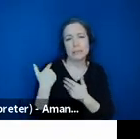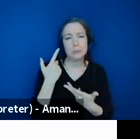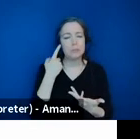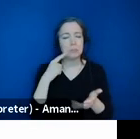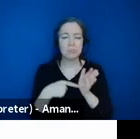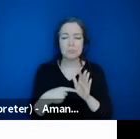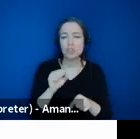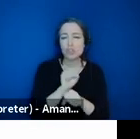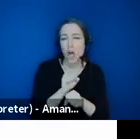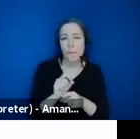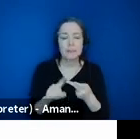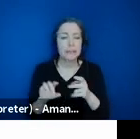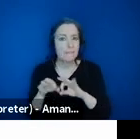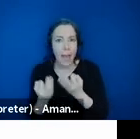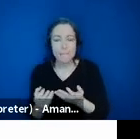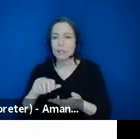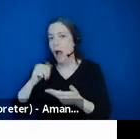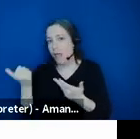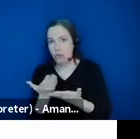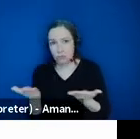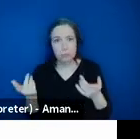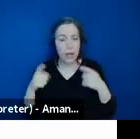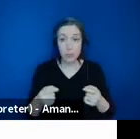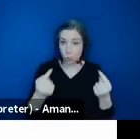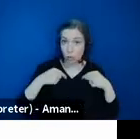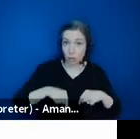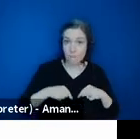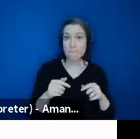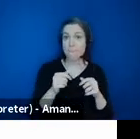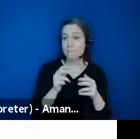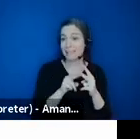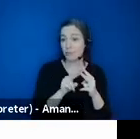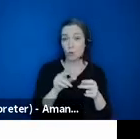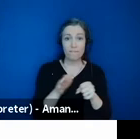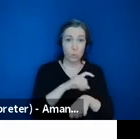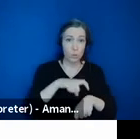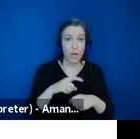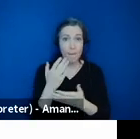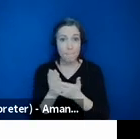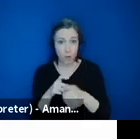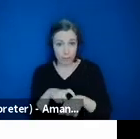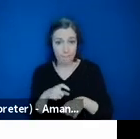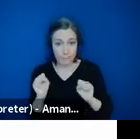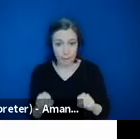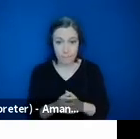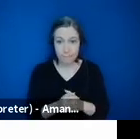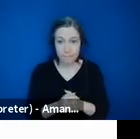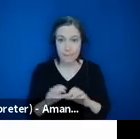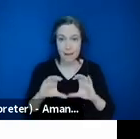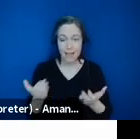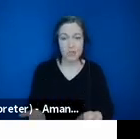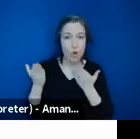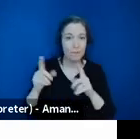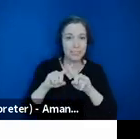can attend FCC as a full time or part time status and classes are offered in different formats that fit your needs. So